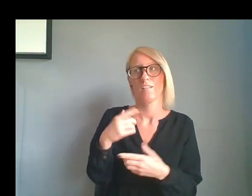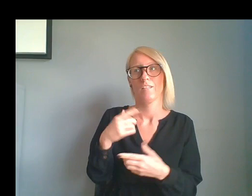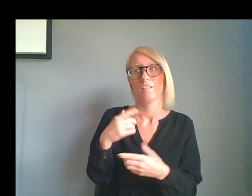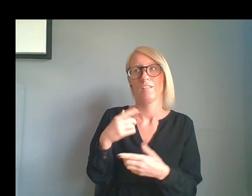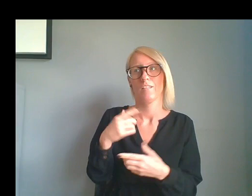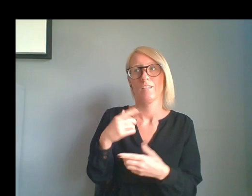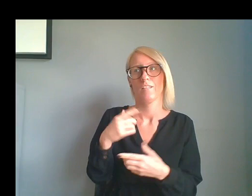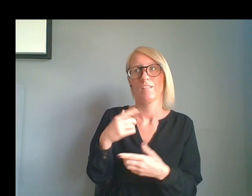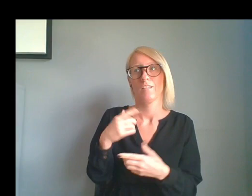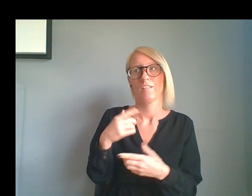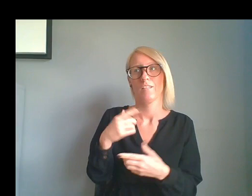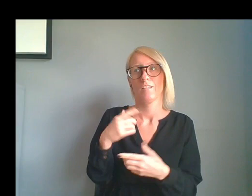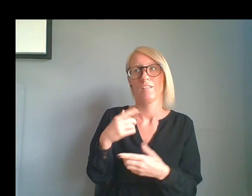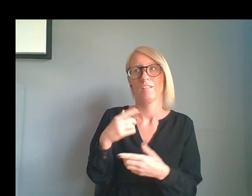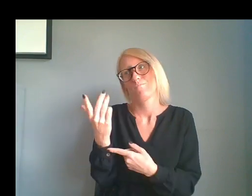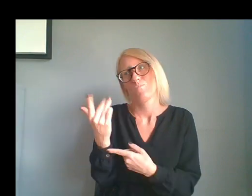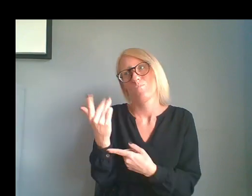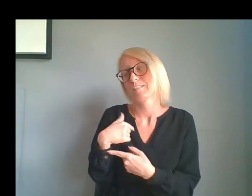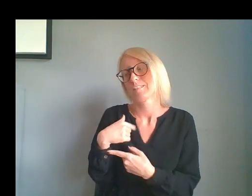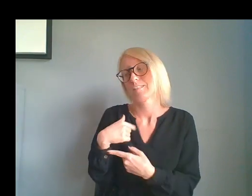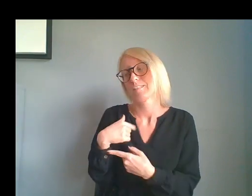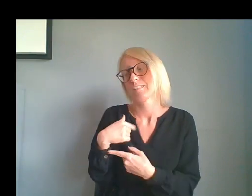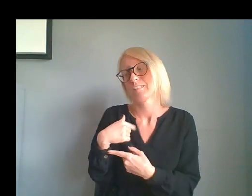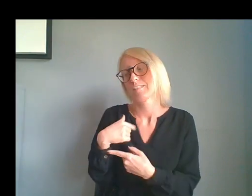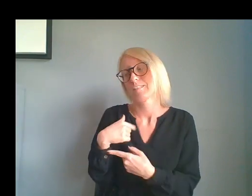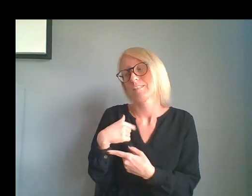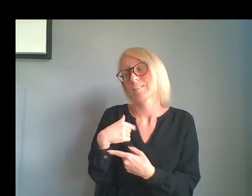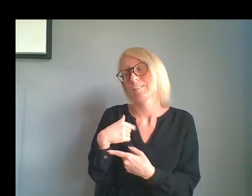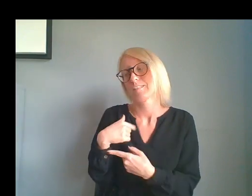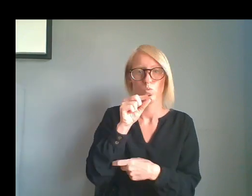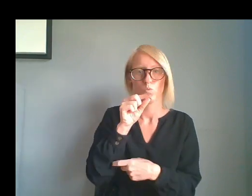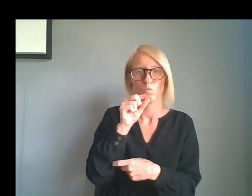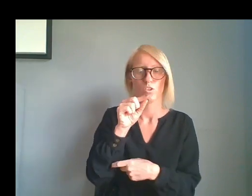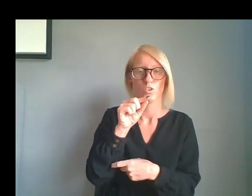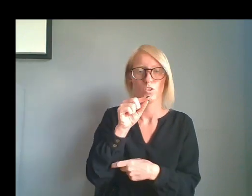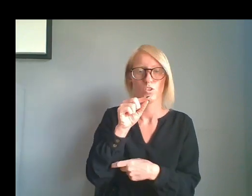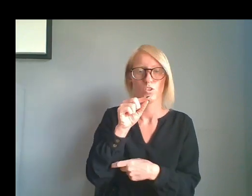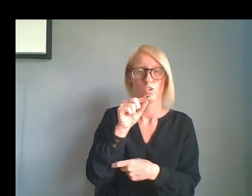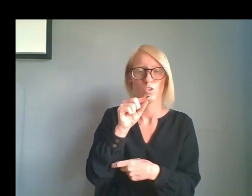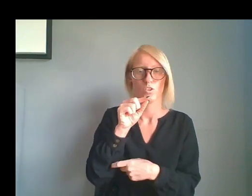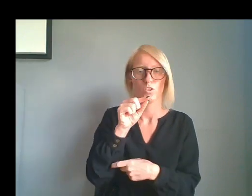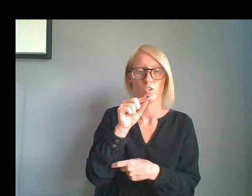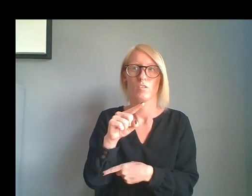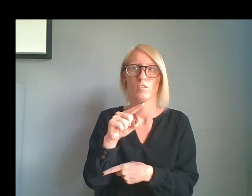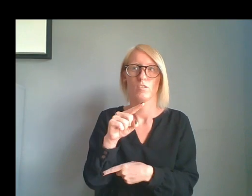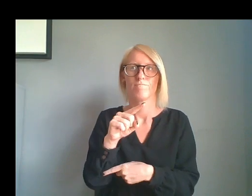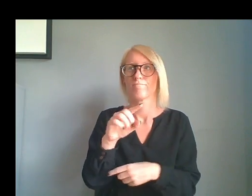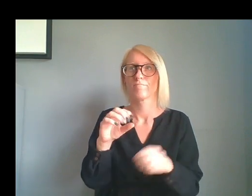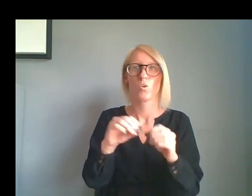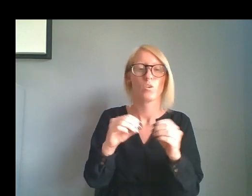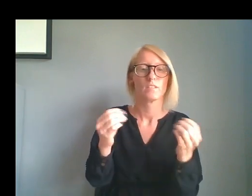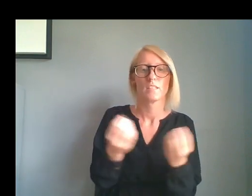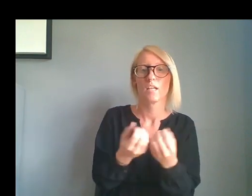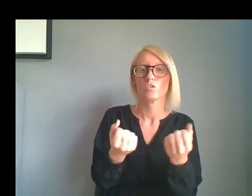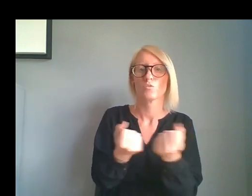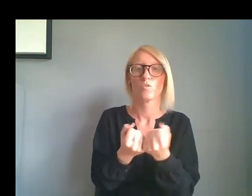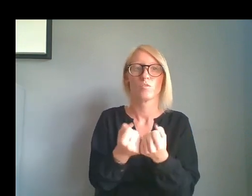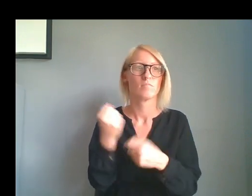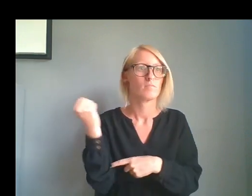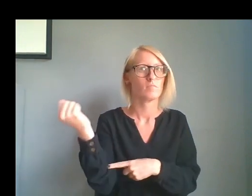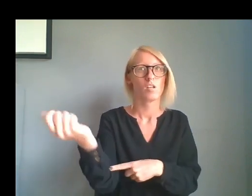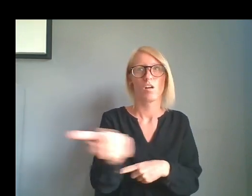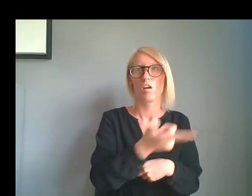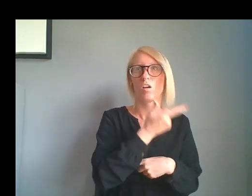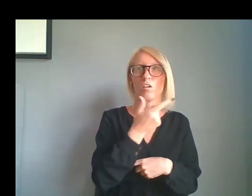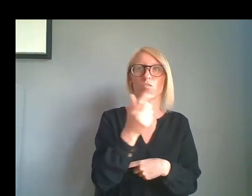account as a tool to talk to your supporters and to get community news out. You don't want to protect it. You want everyone under